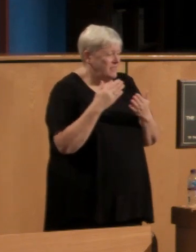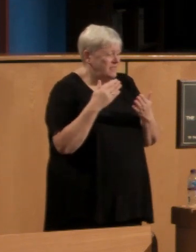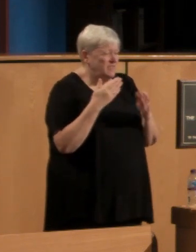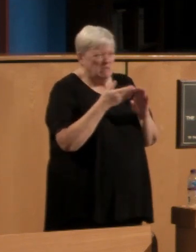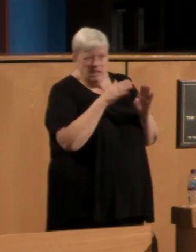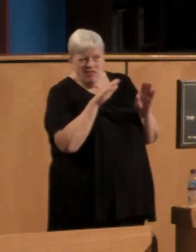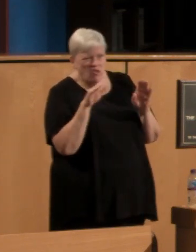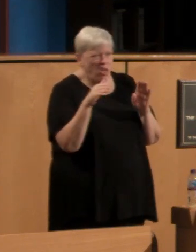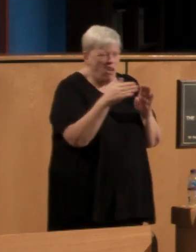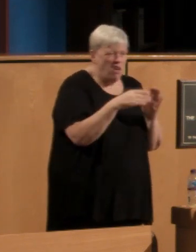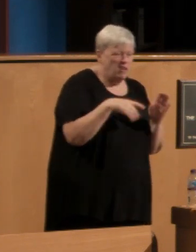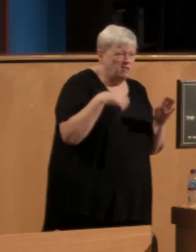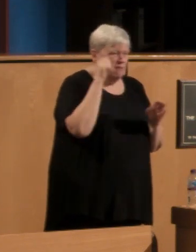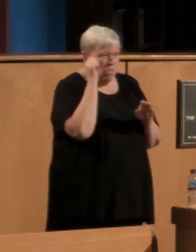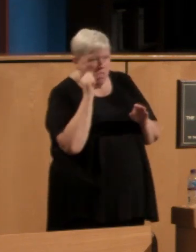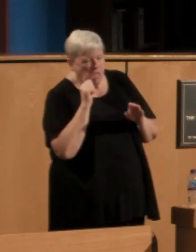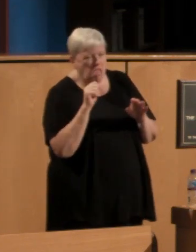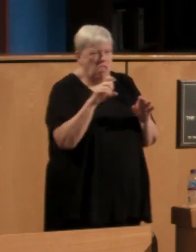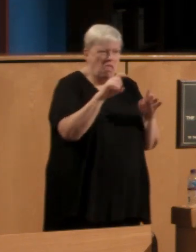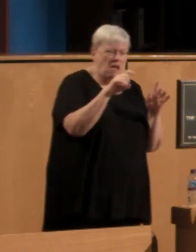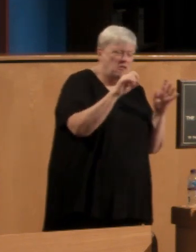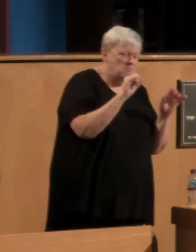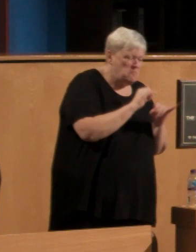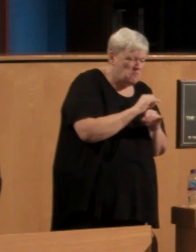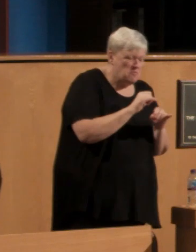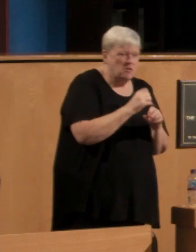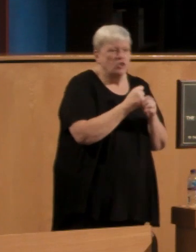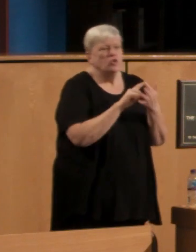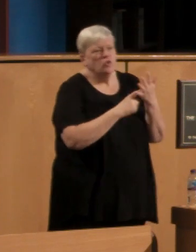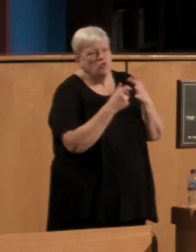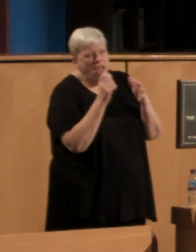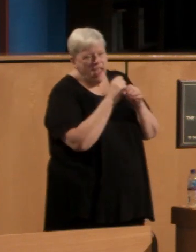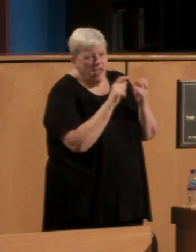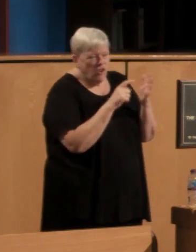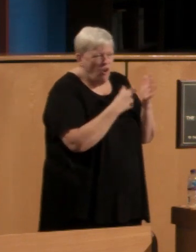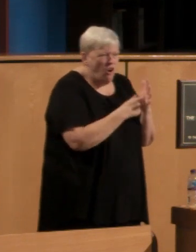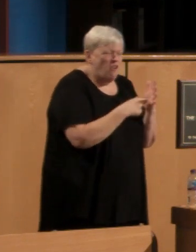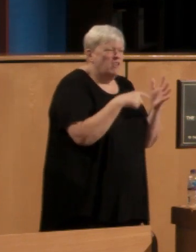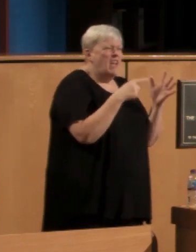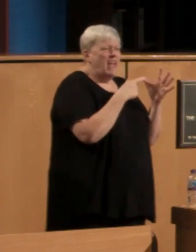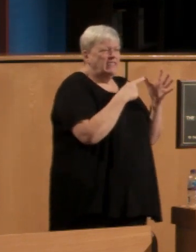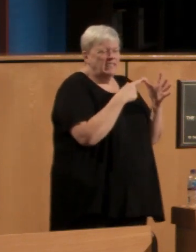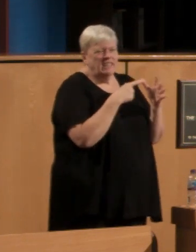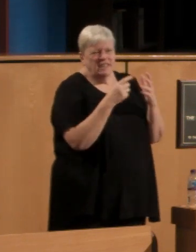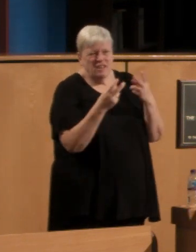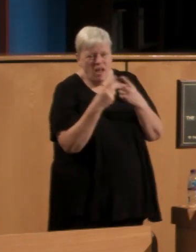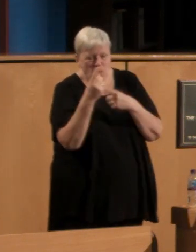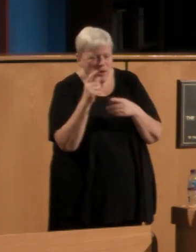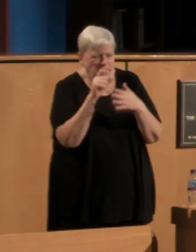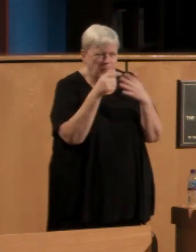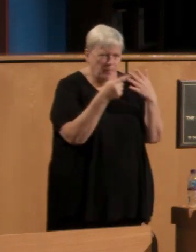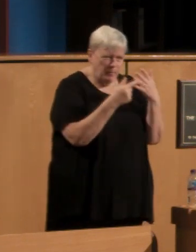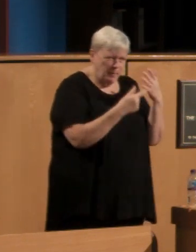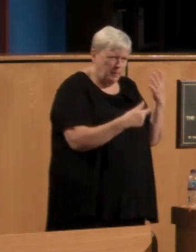deviant queers reveling in difference, like Greg Araki and Clive Barker, Dennis Cooper,